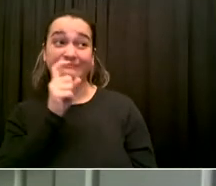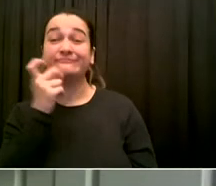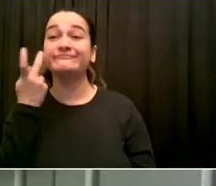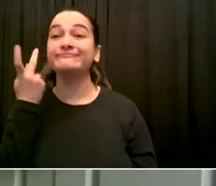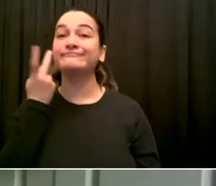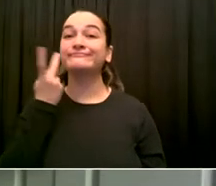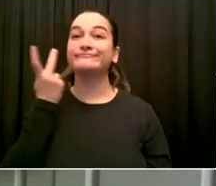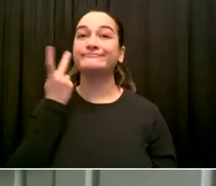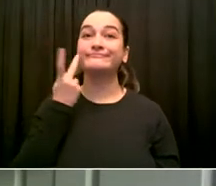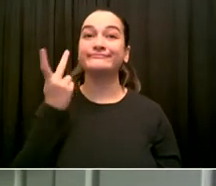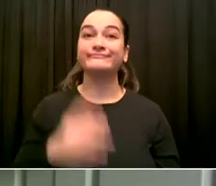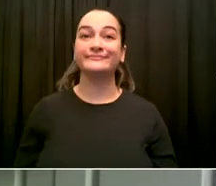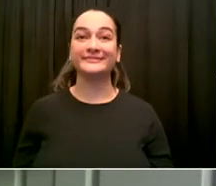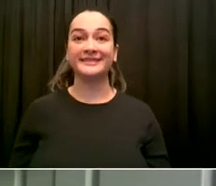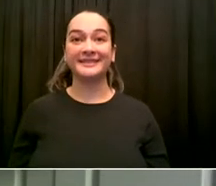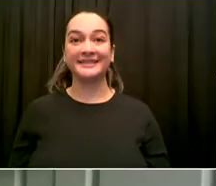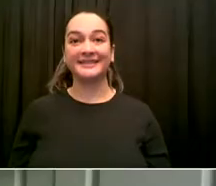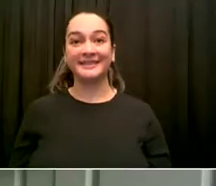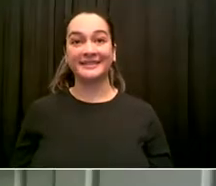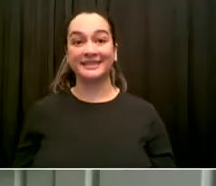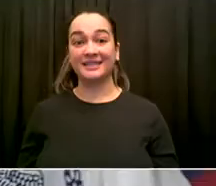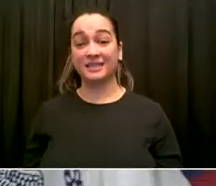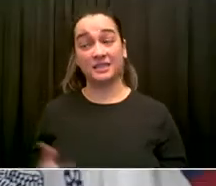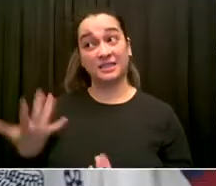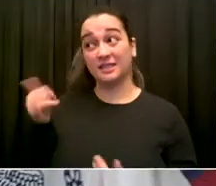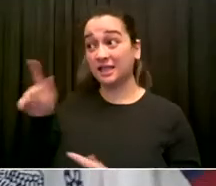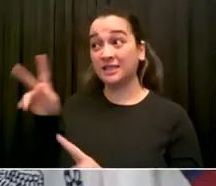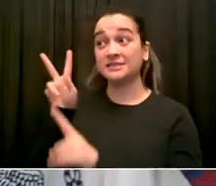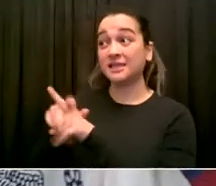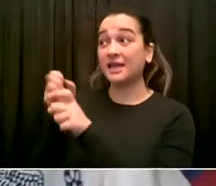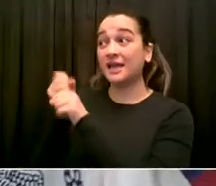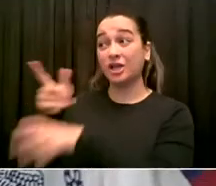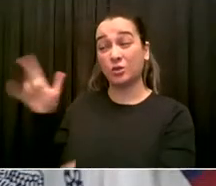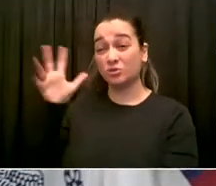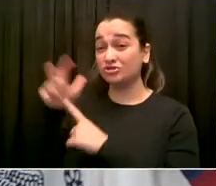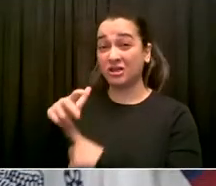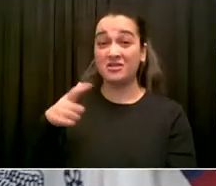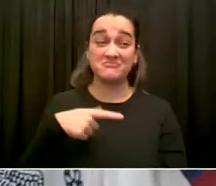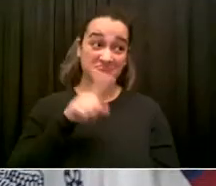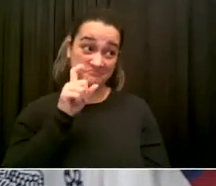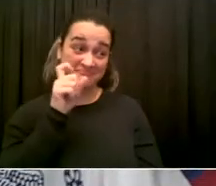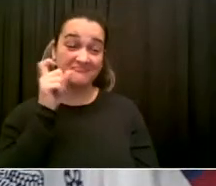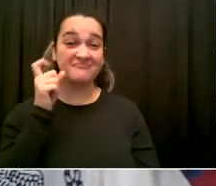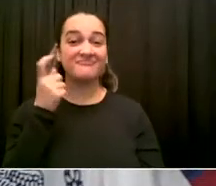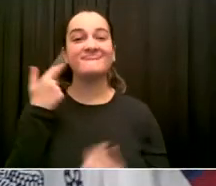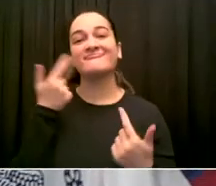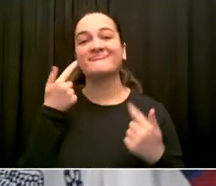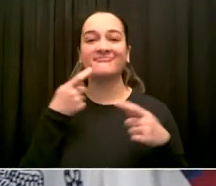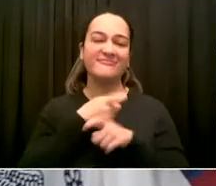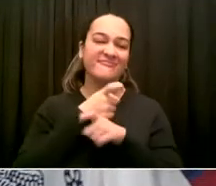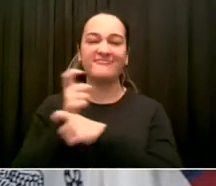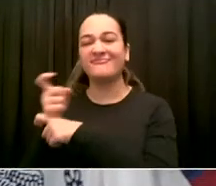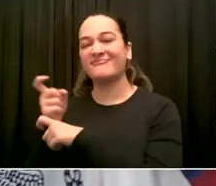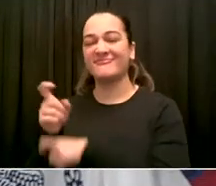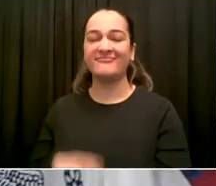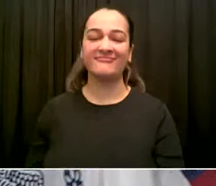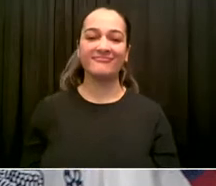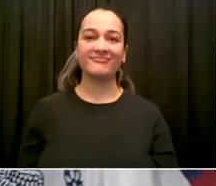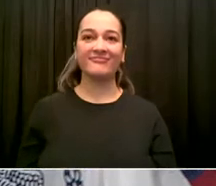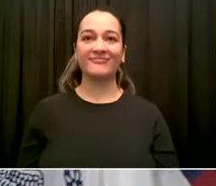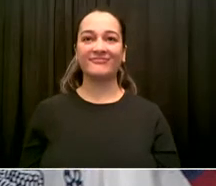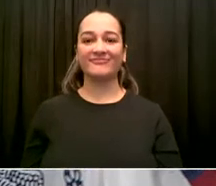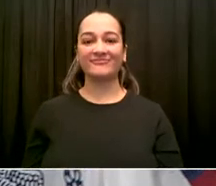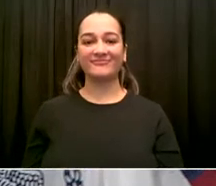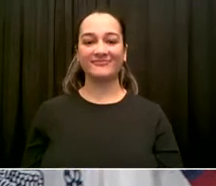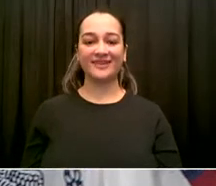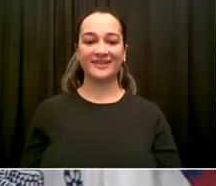year. Thank you, Borough President Thank Otto. You, sir. Thank you so much. All right, now, opening day is